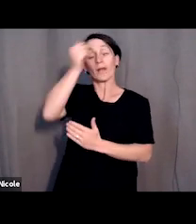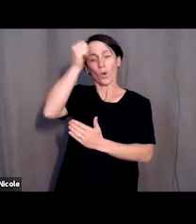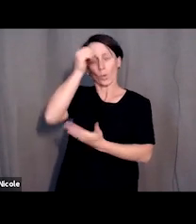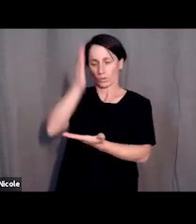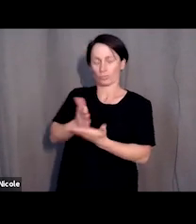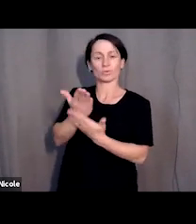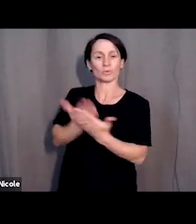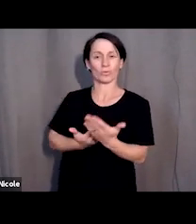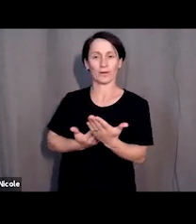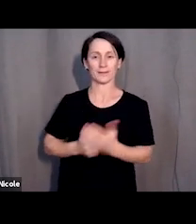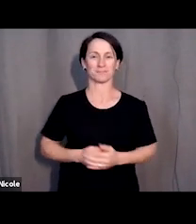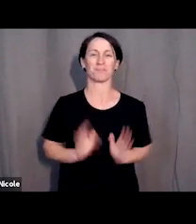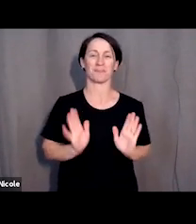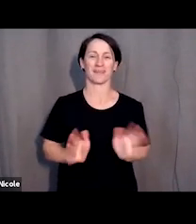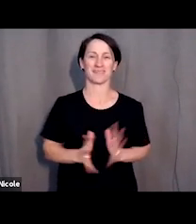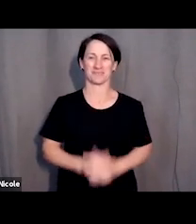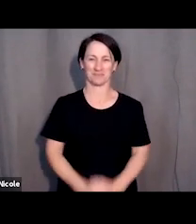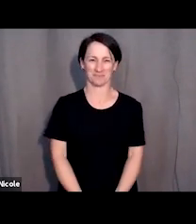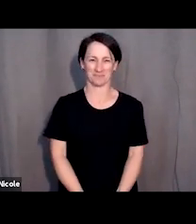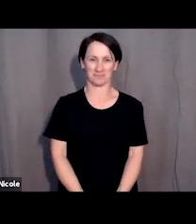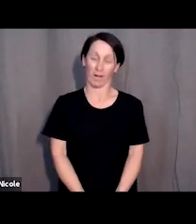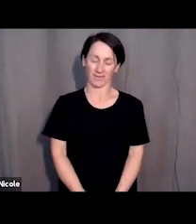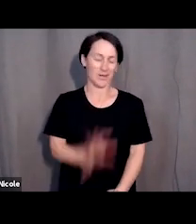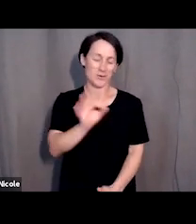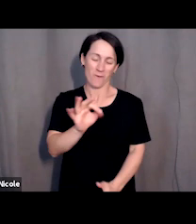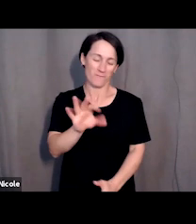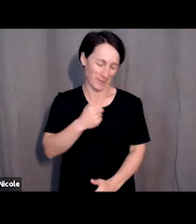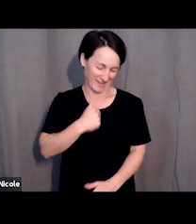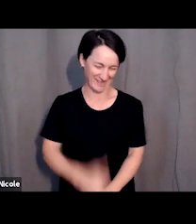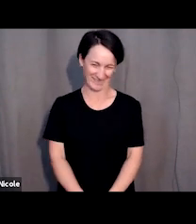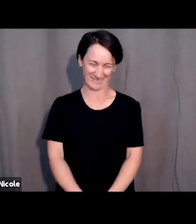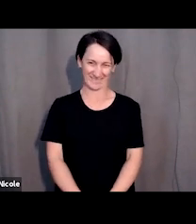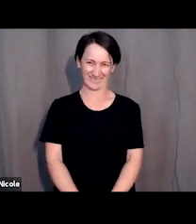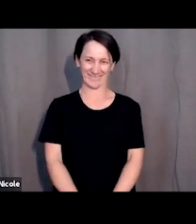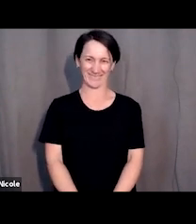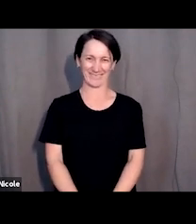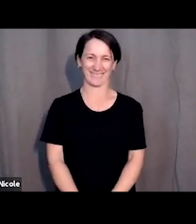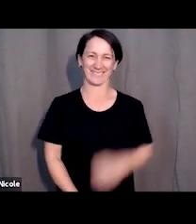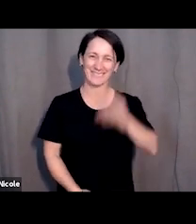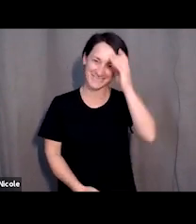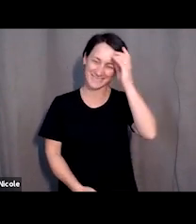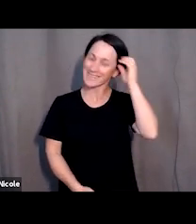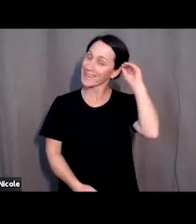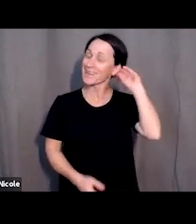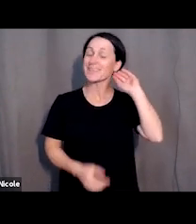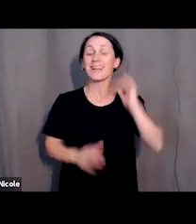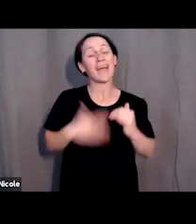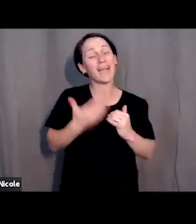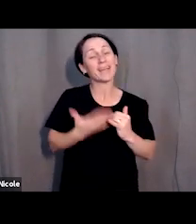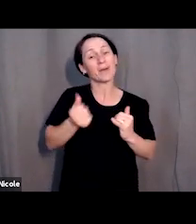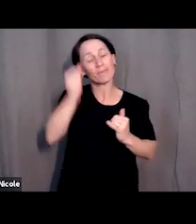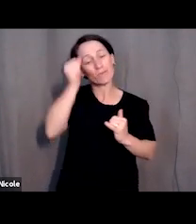it. Well, not it for me, but that's that slide. Sorry, Catherine. So then we had the knowledge exchange workshop, and after